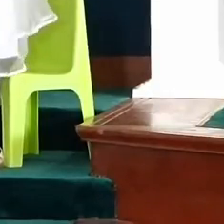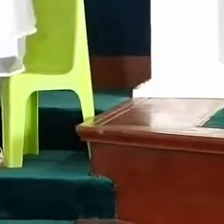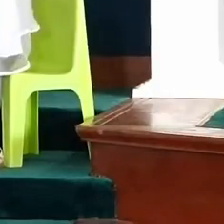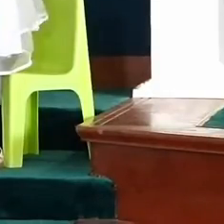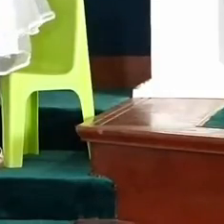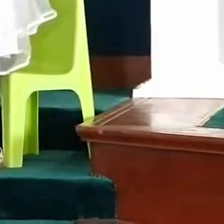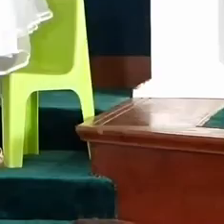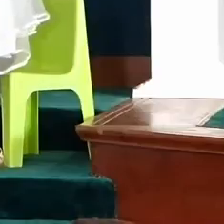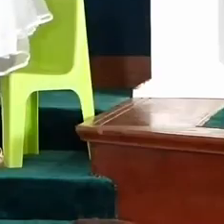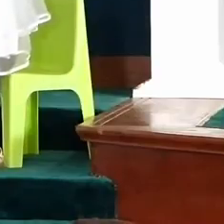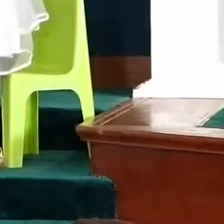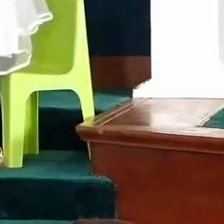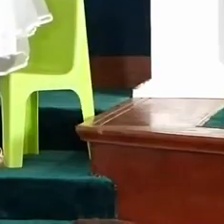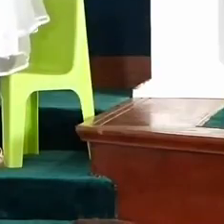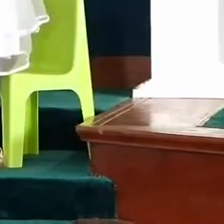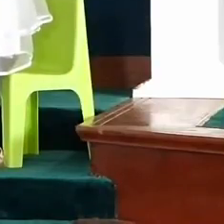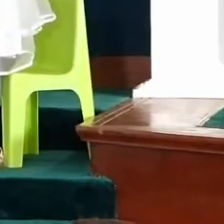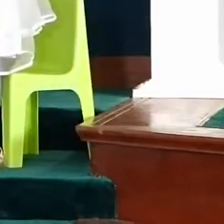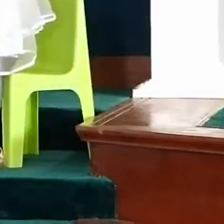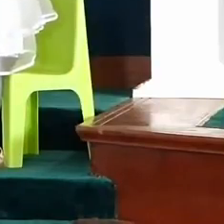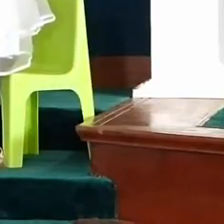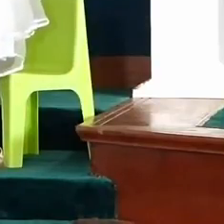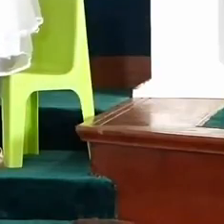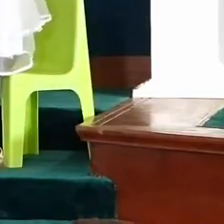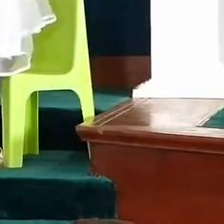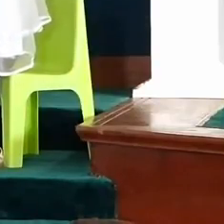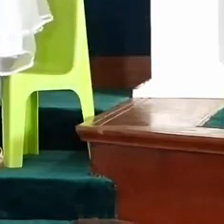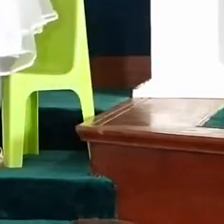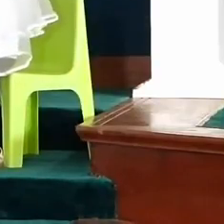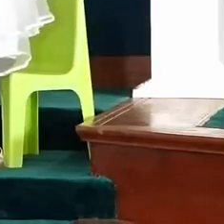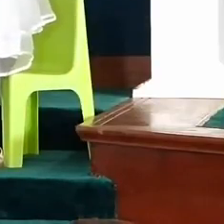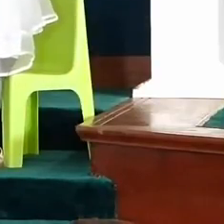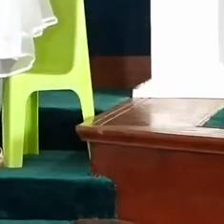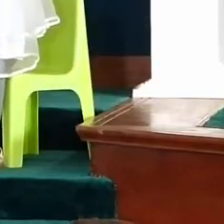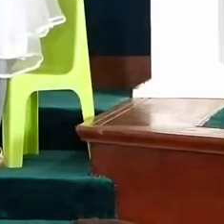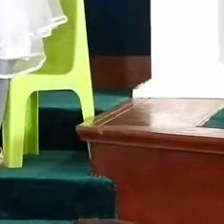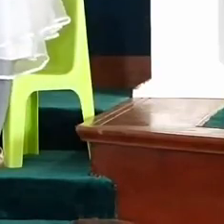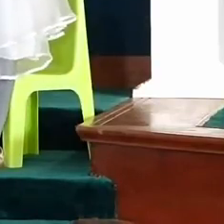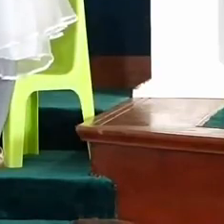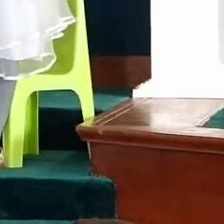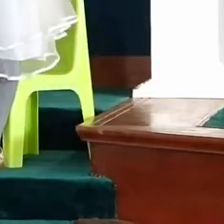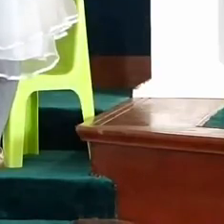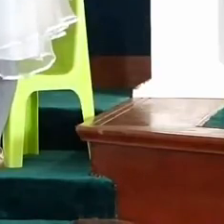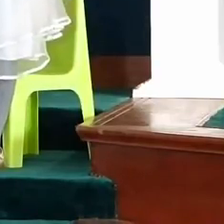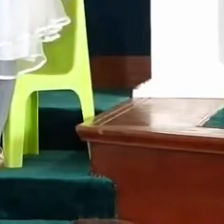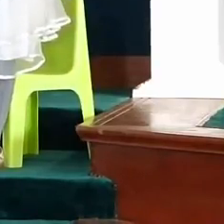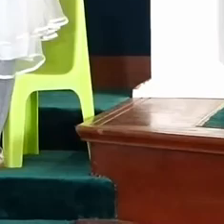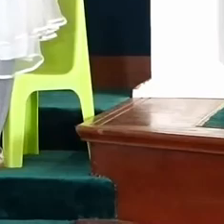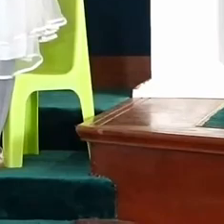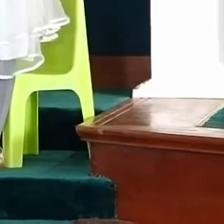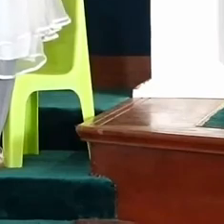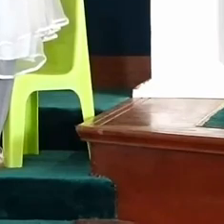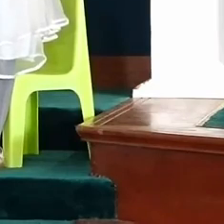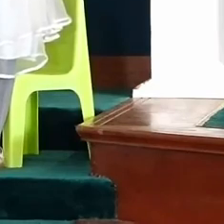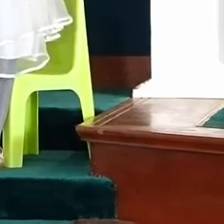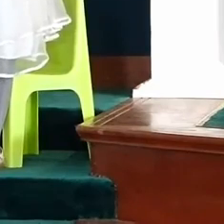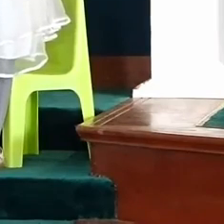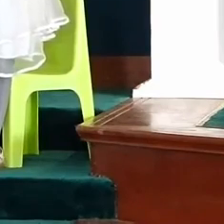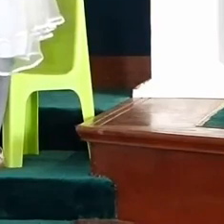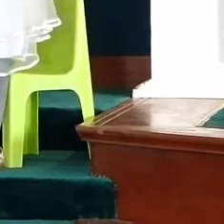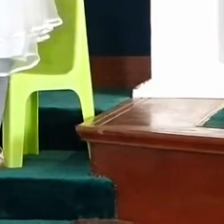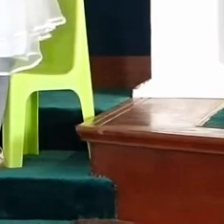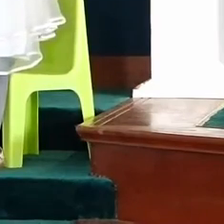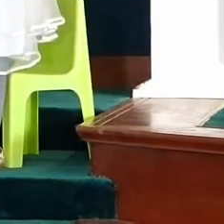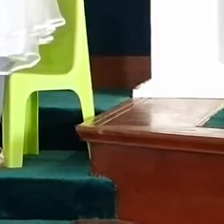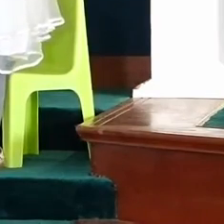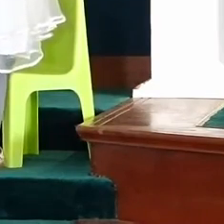And the new robe was spotless and had never been worn. I'll tell you the best thing I've ever did